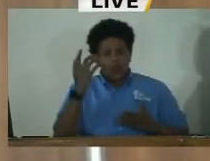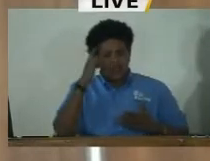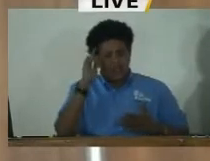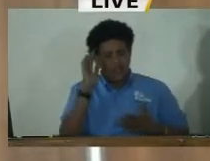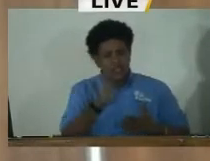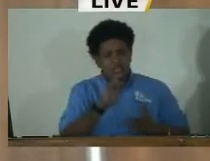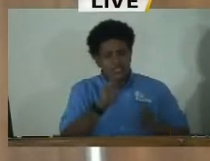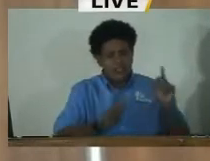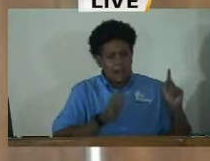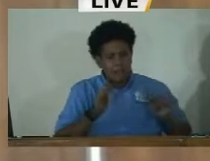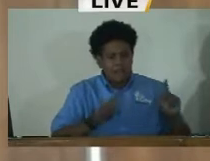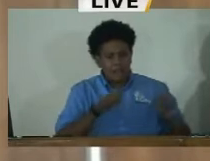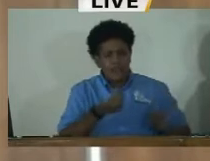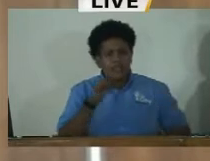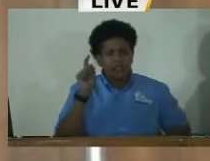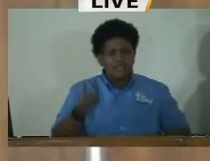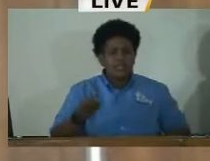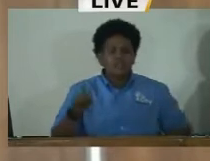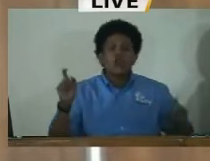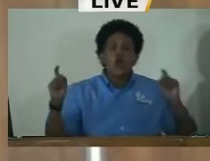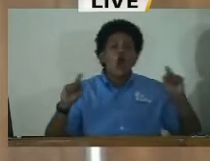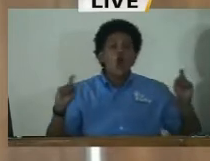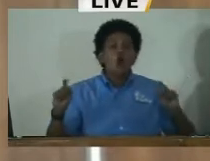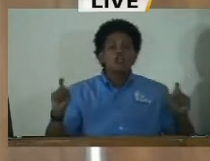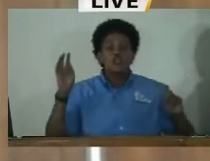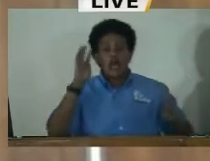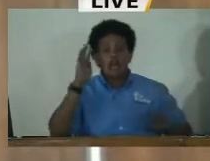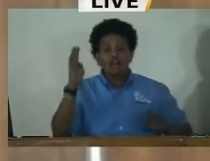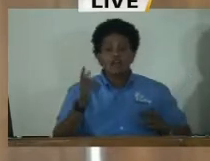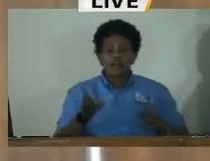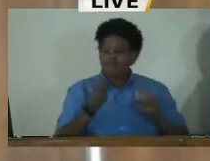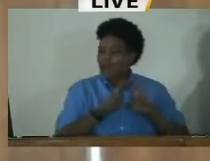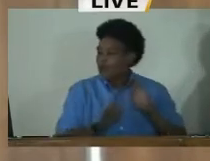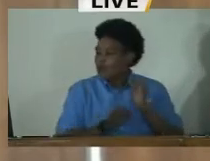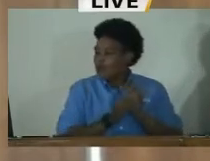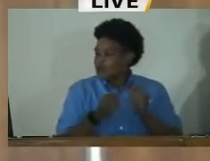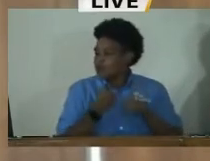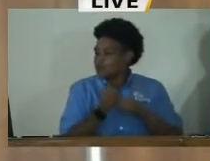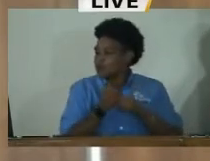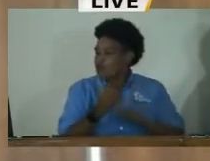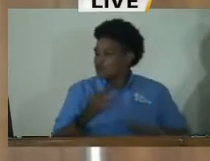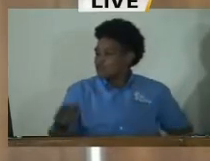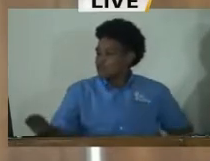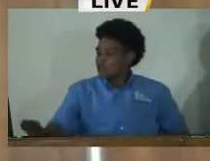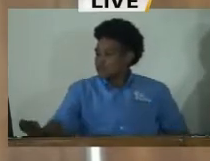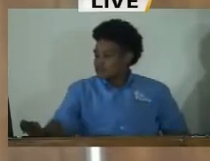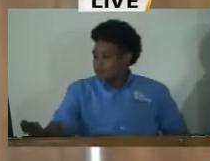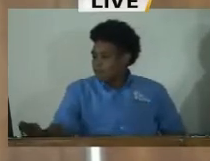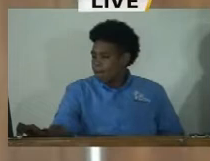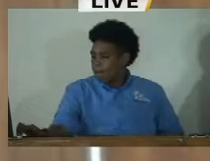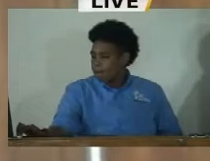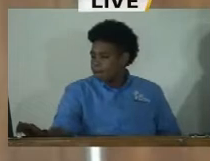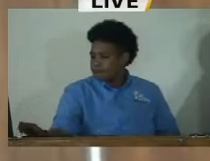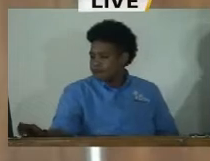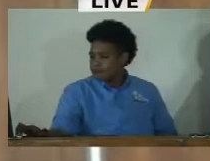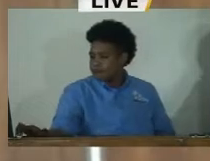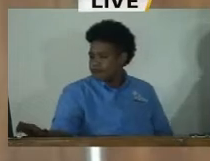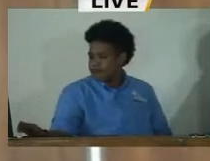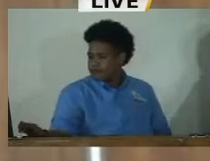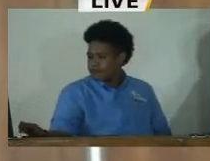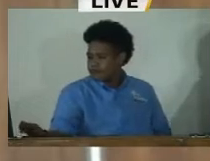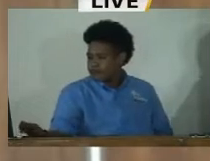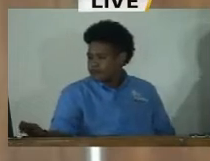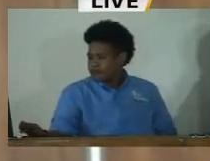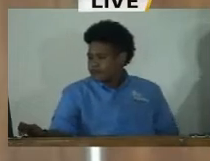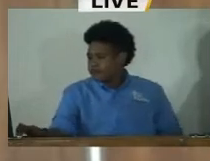his people, he needs to control and create value-added products. And so we need to follow